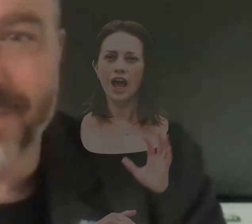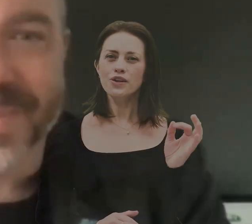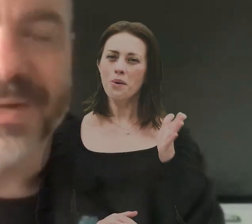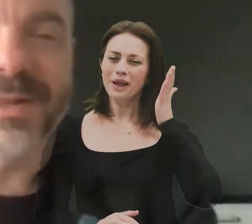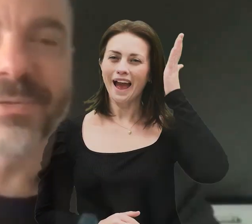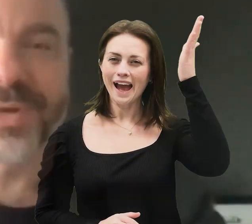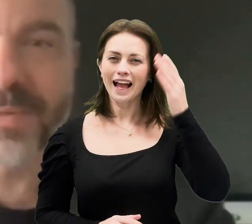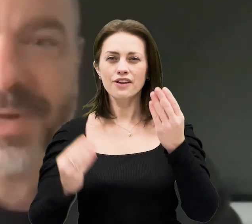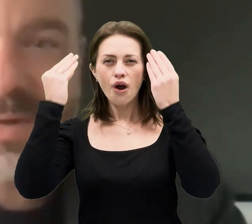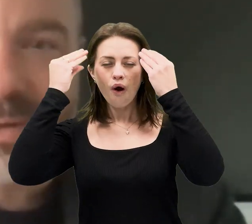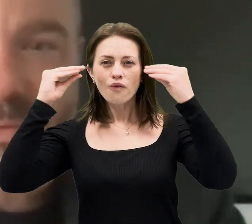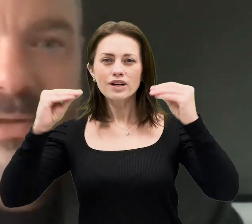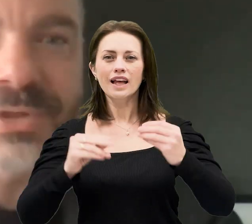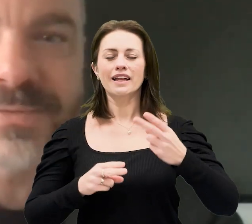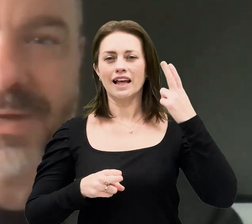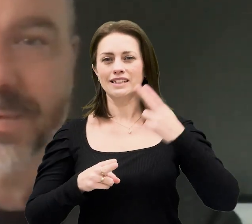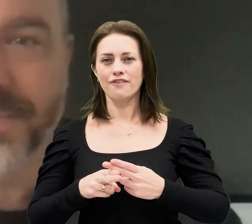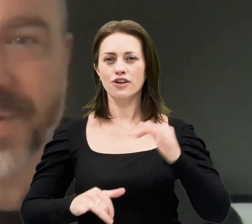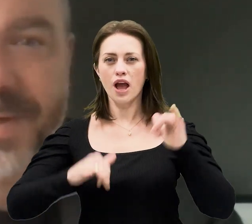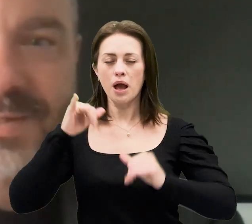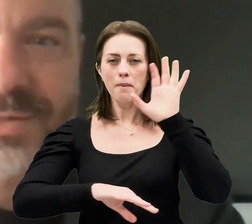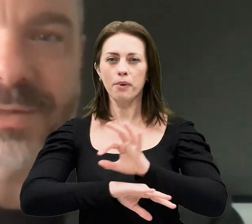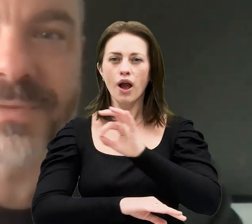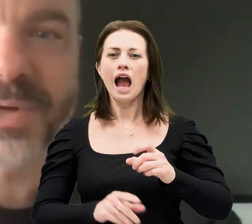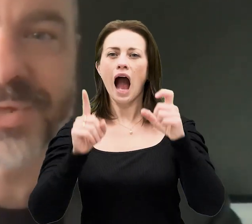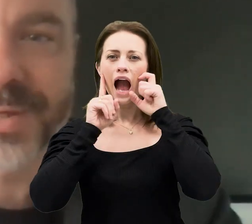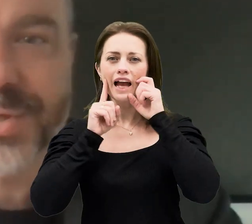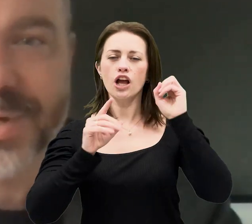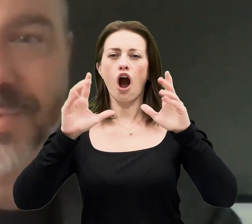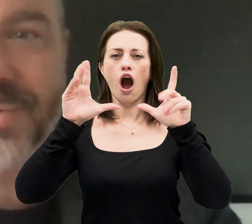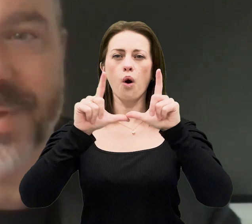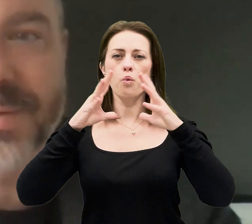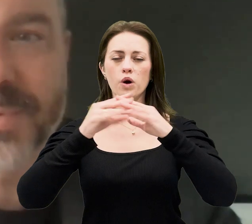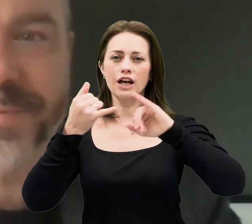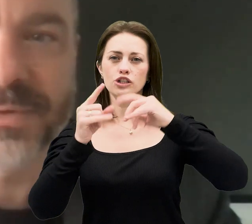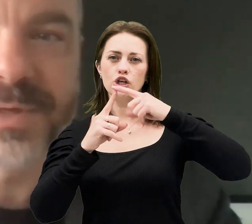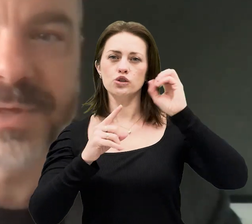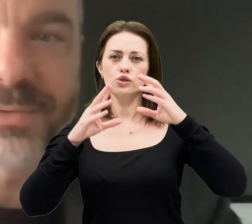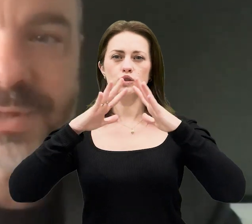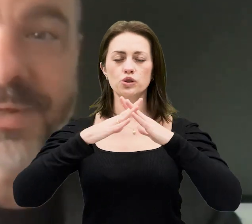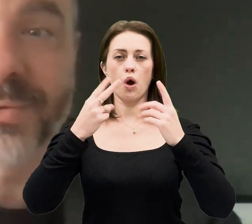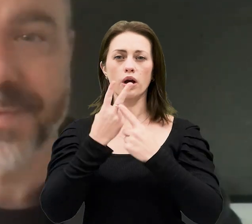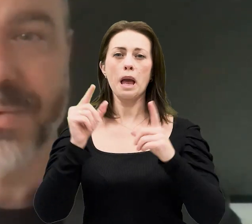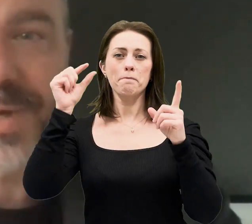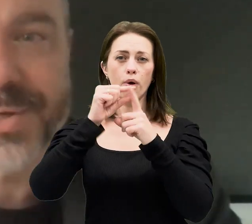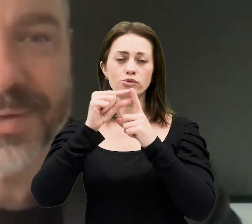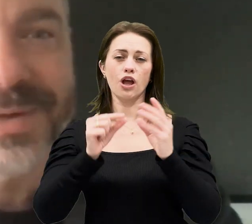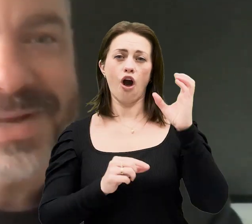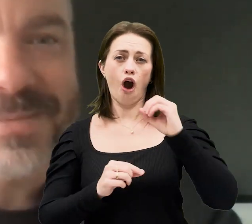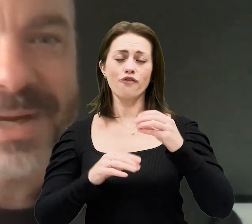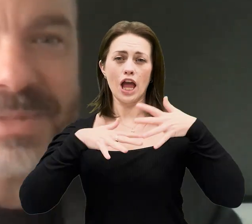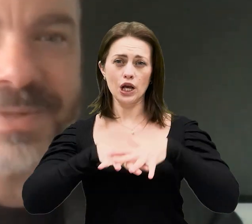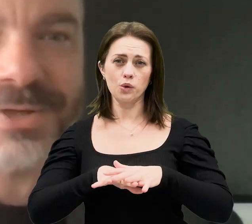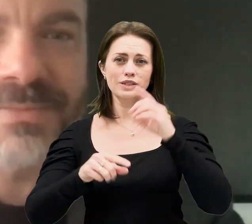Good morning. Hello to everybody. Welcome to the final conference of the project Changing Our Story, the pursuit of the inclusive